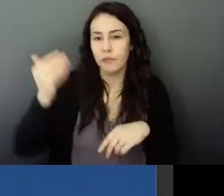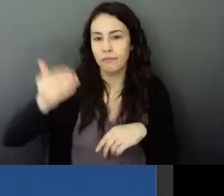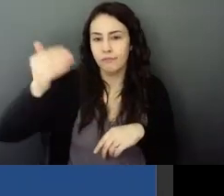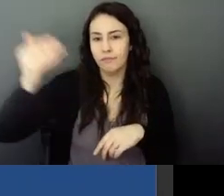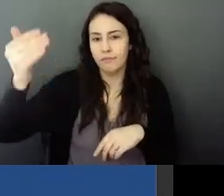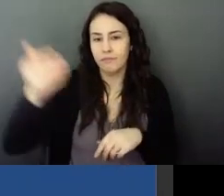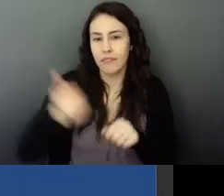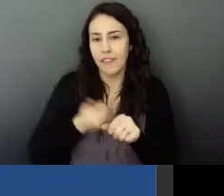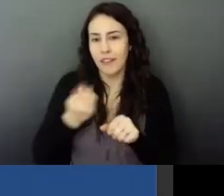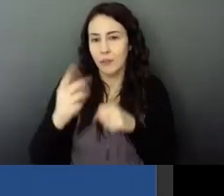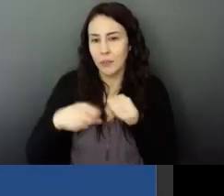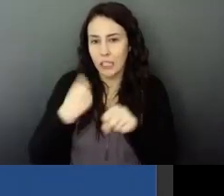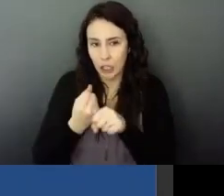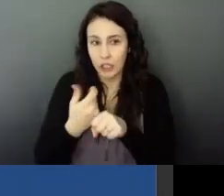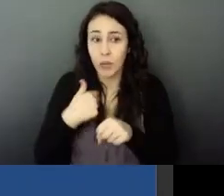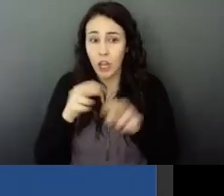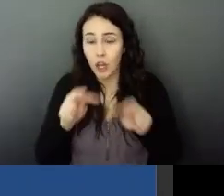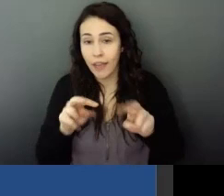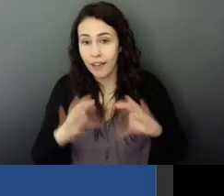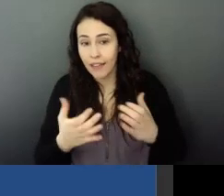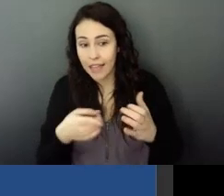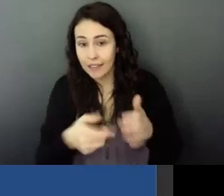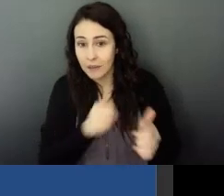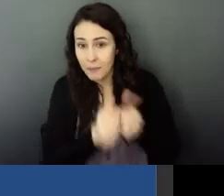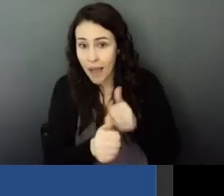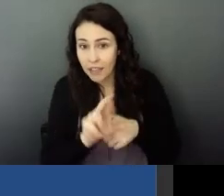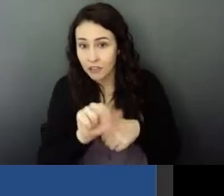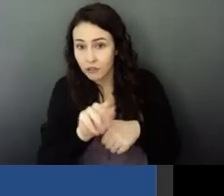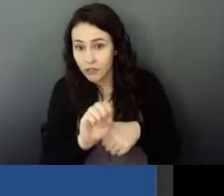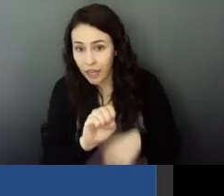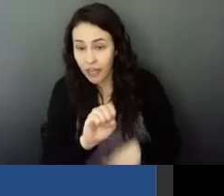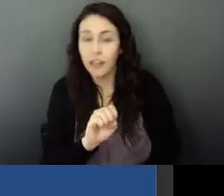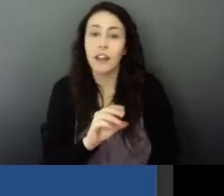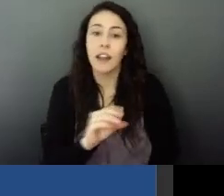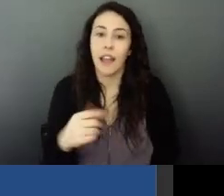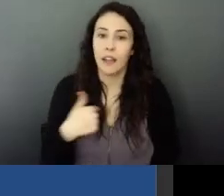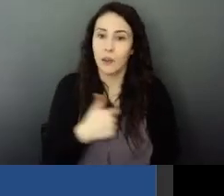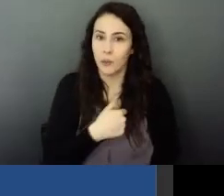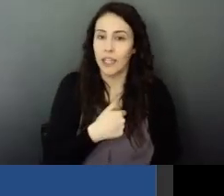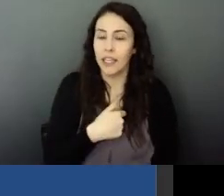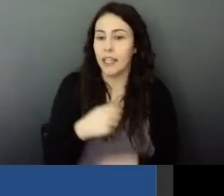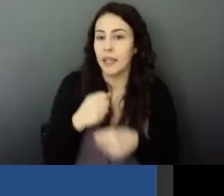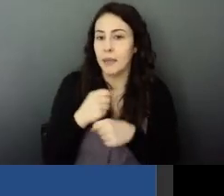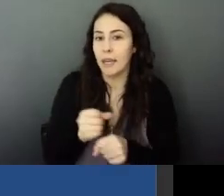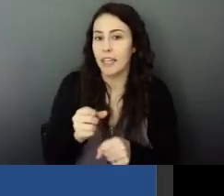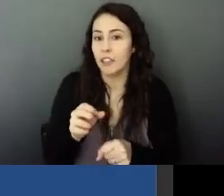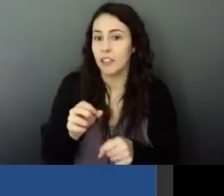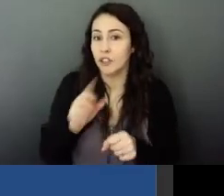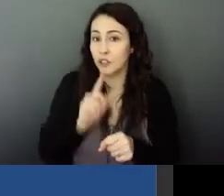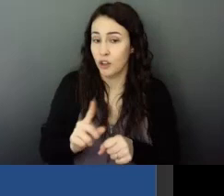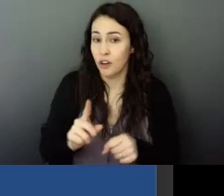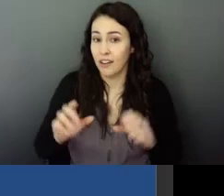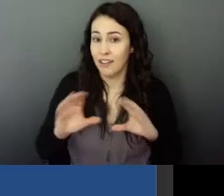the class pass rates, and we make sure that the classes are